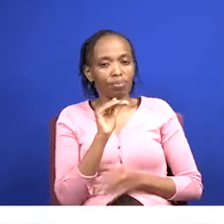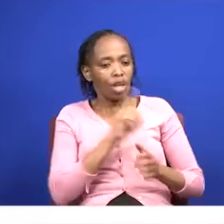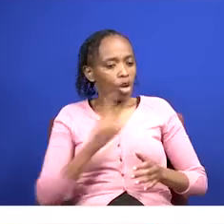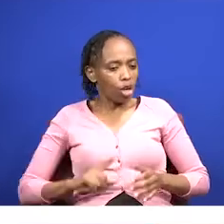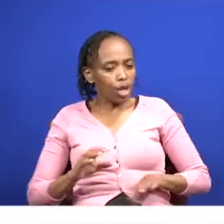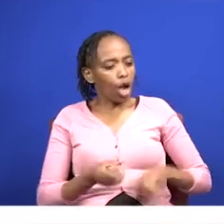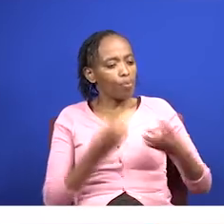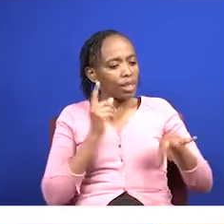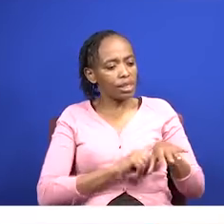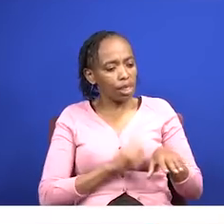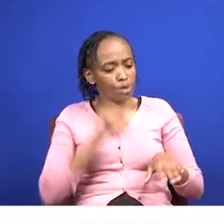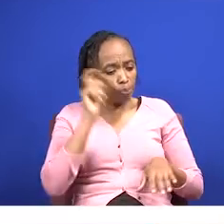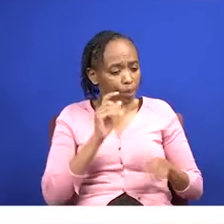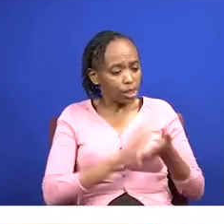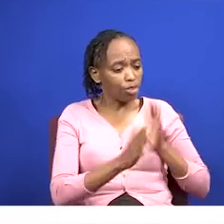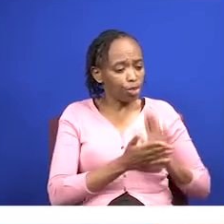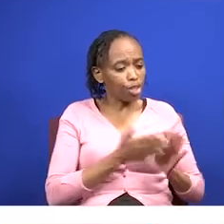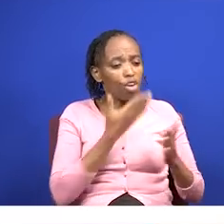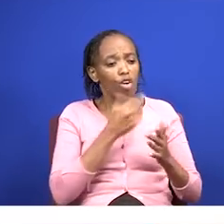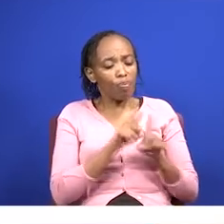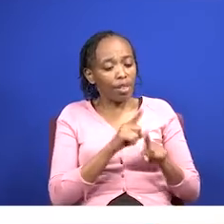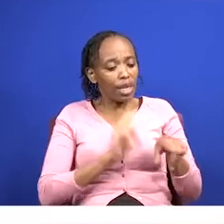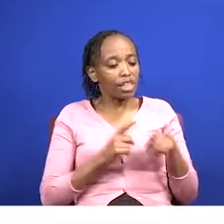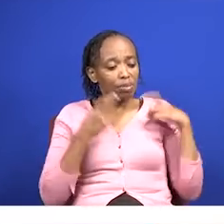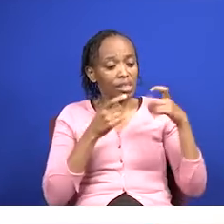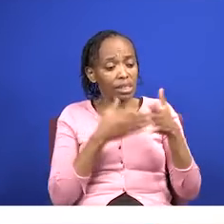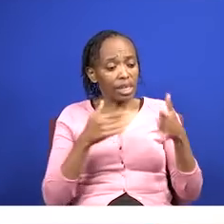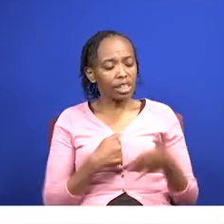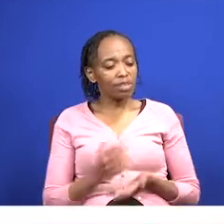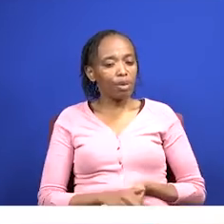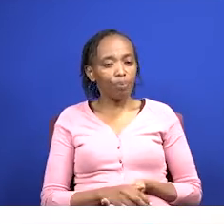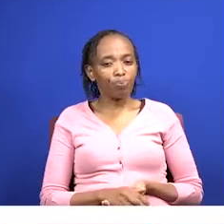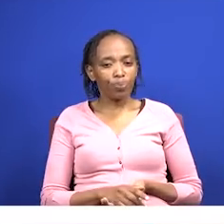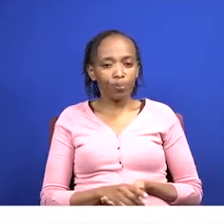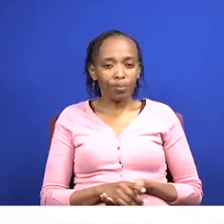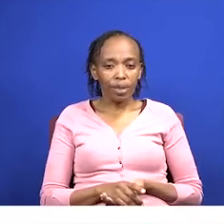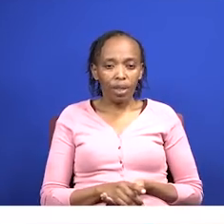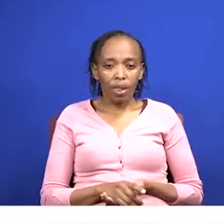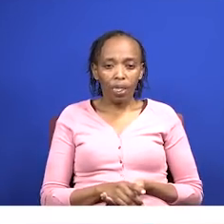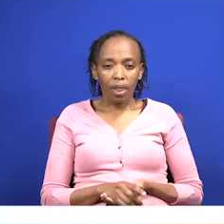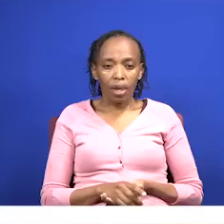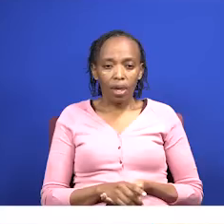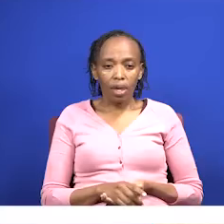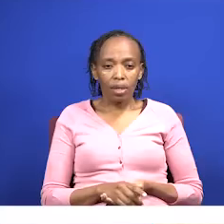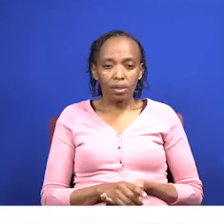asked, "Lord, how many times shall I forgive my brother when he sins against me?